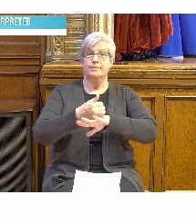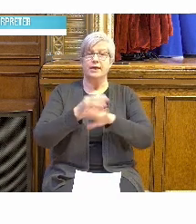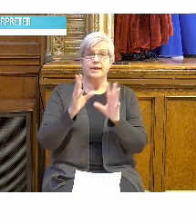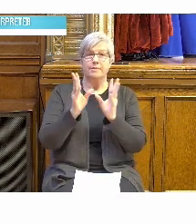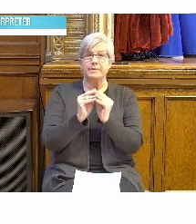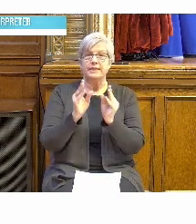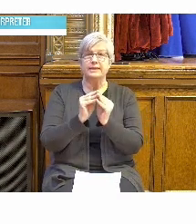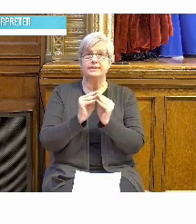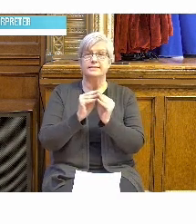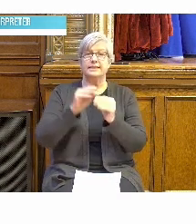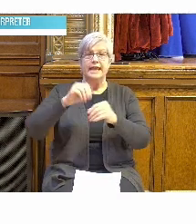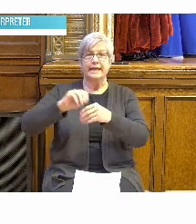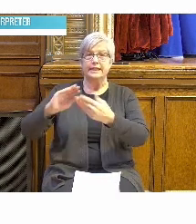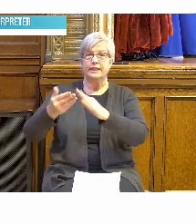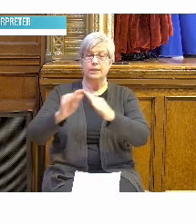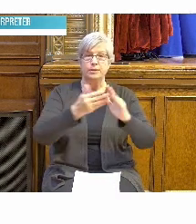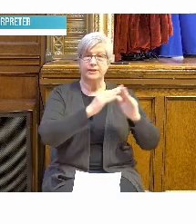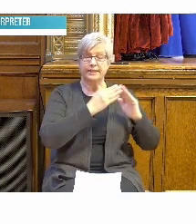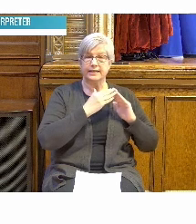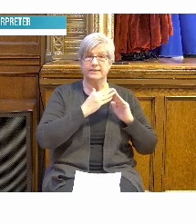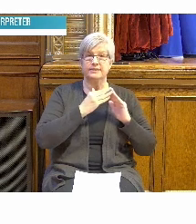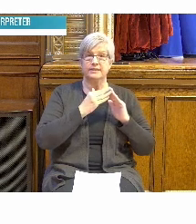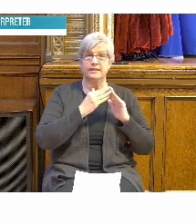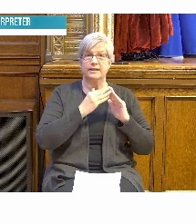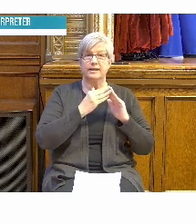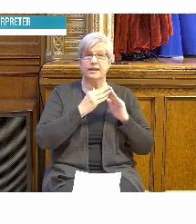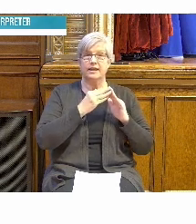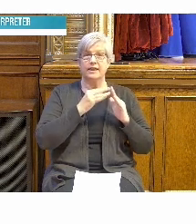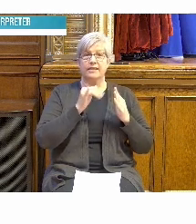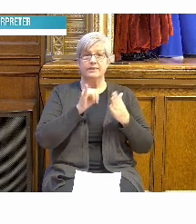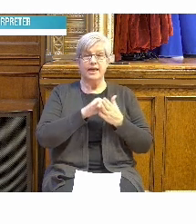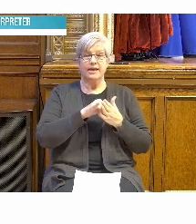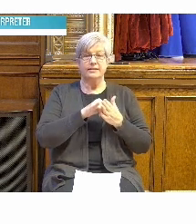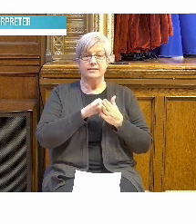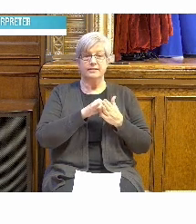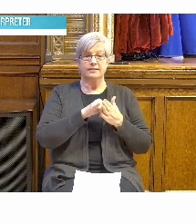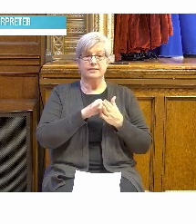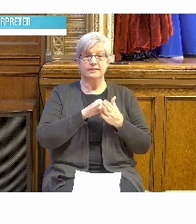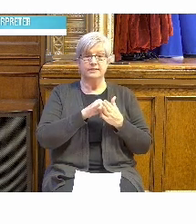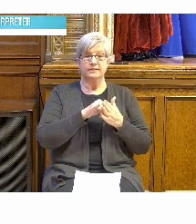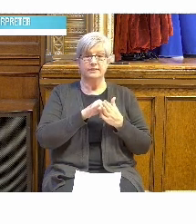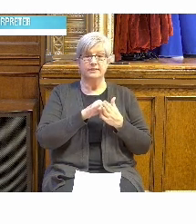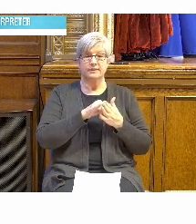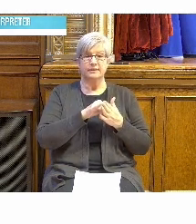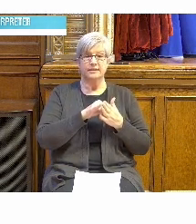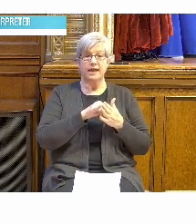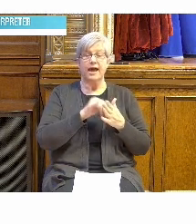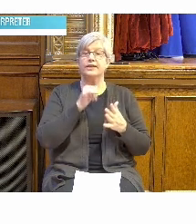that I do not believe have to have very strict,